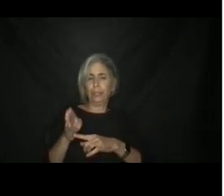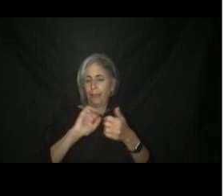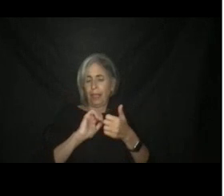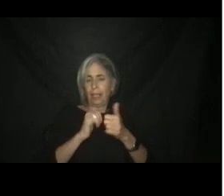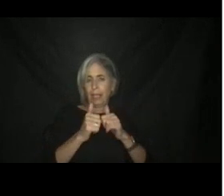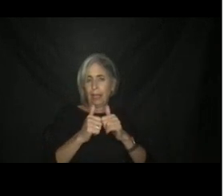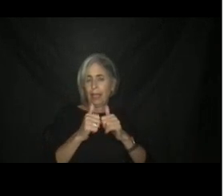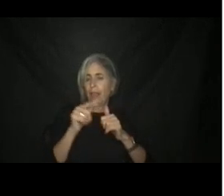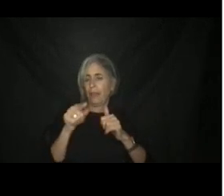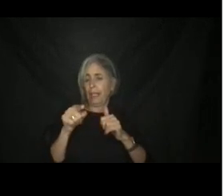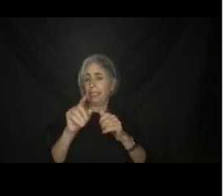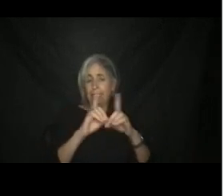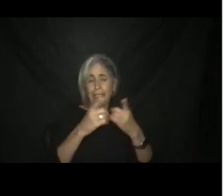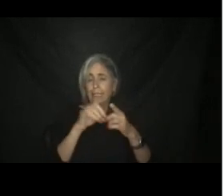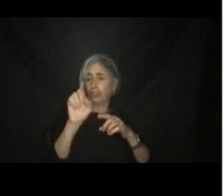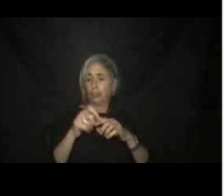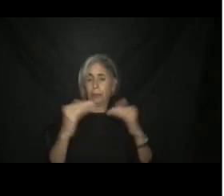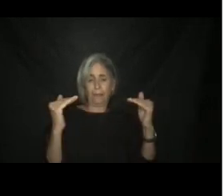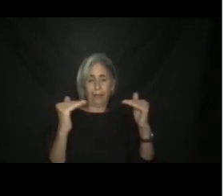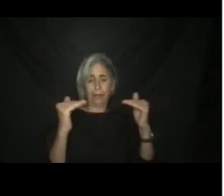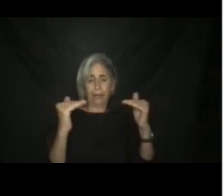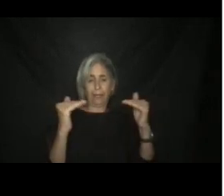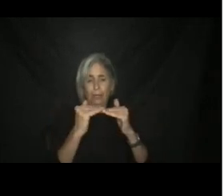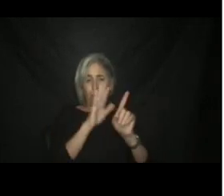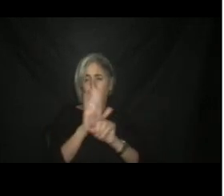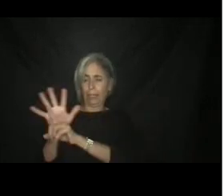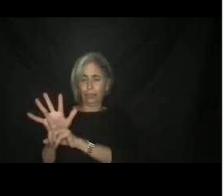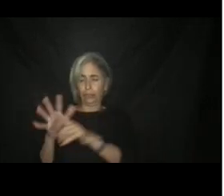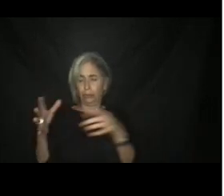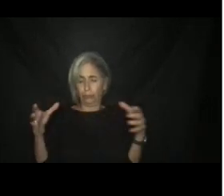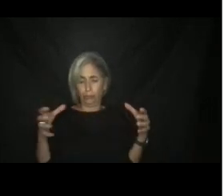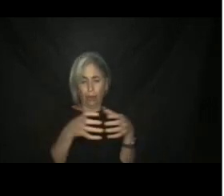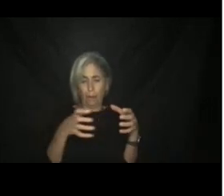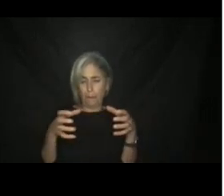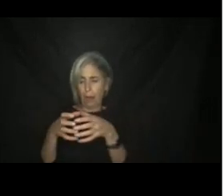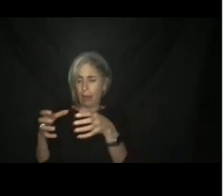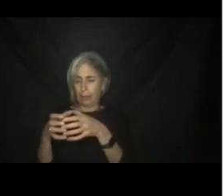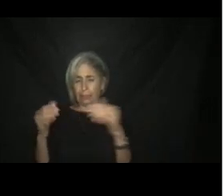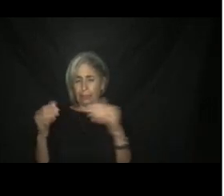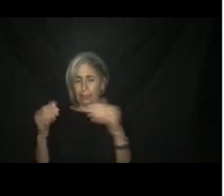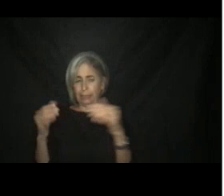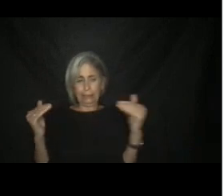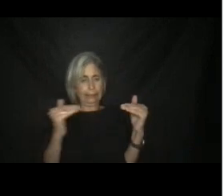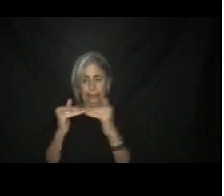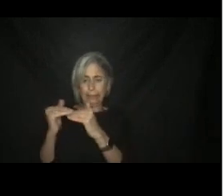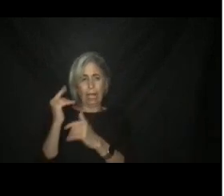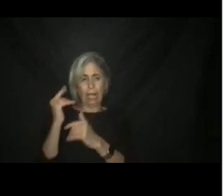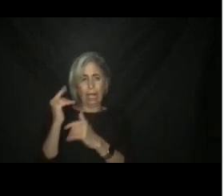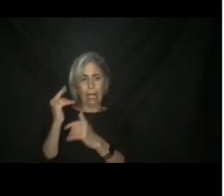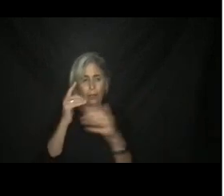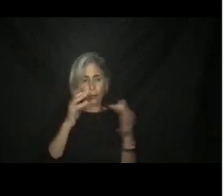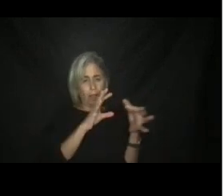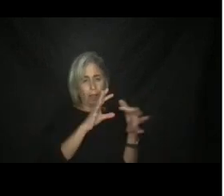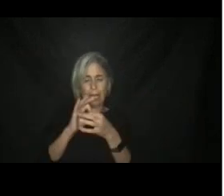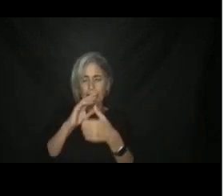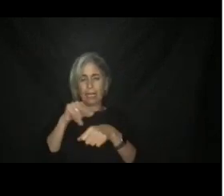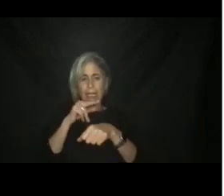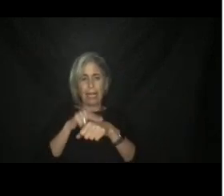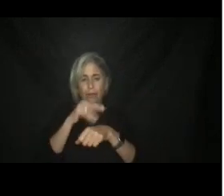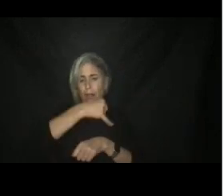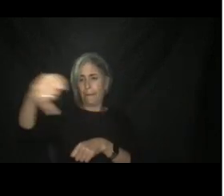districts shall be of equal population, compact, proportional, and logically related to the natural internal boundaries